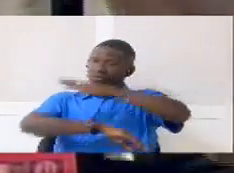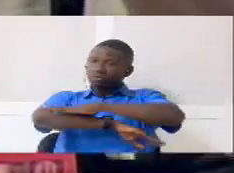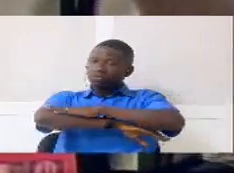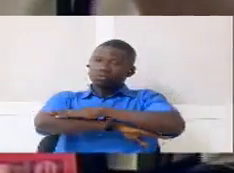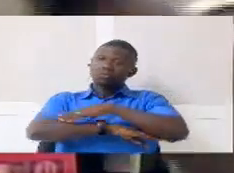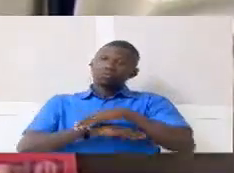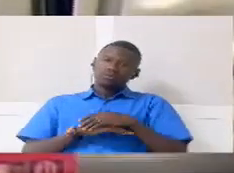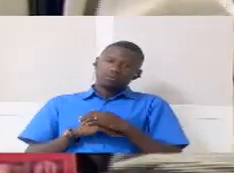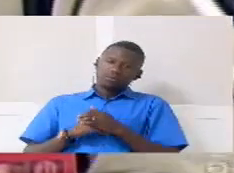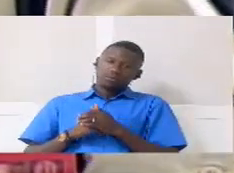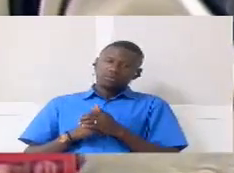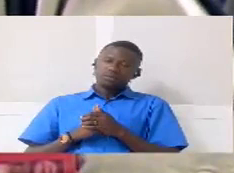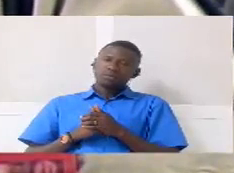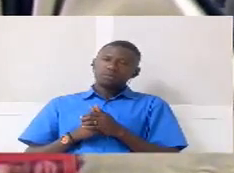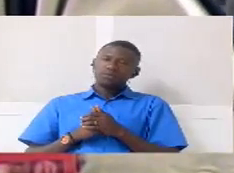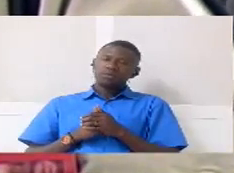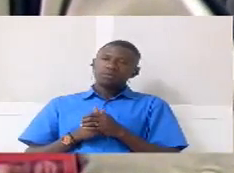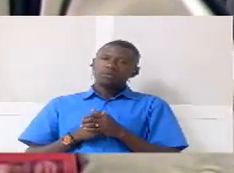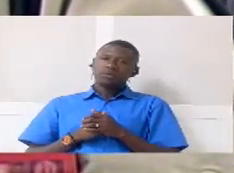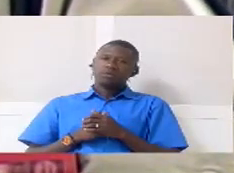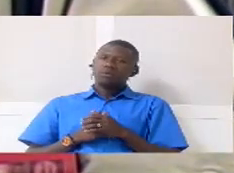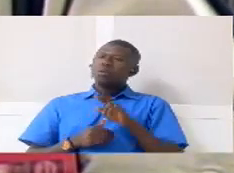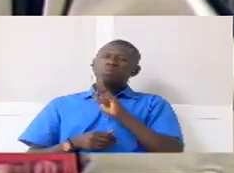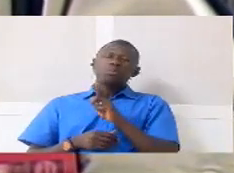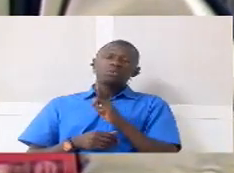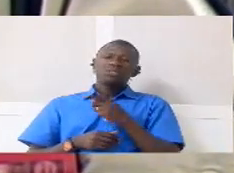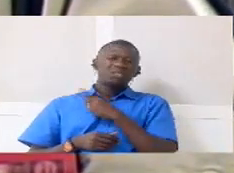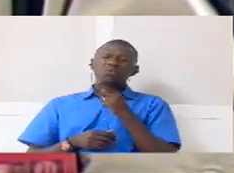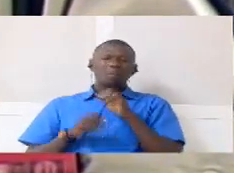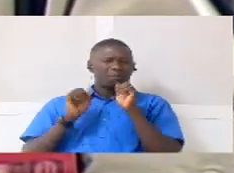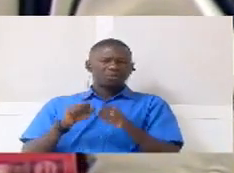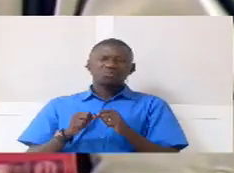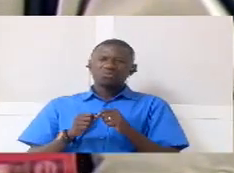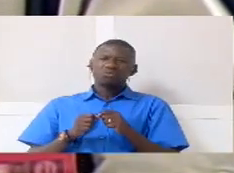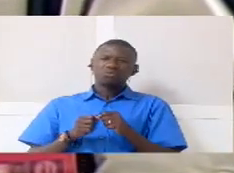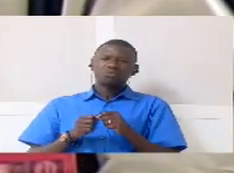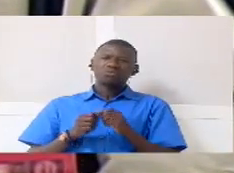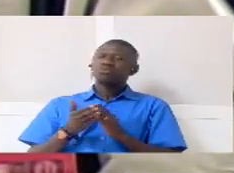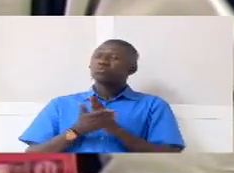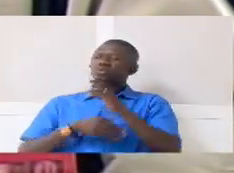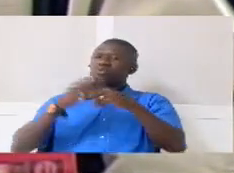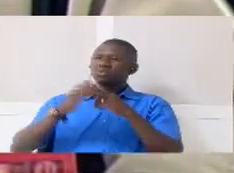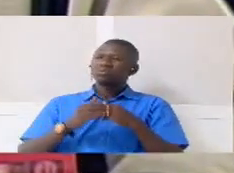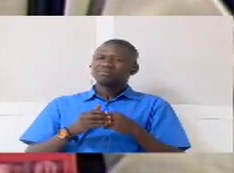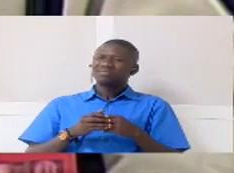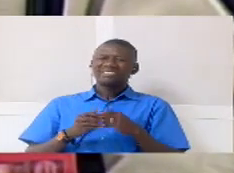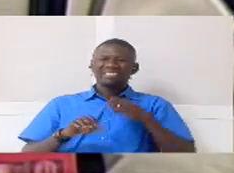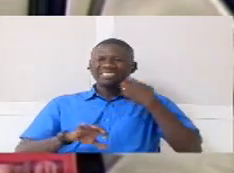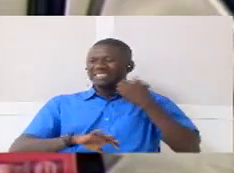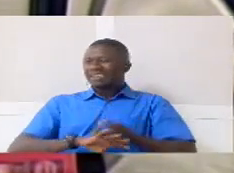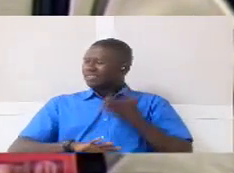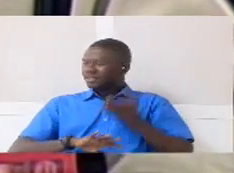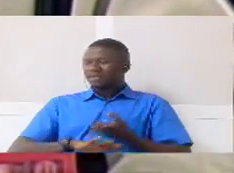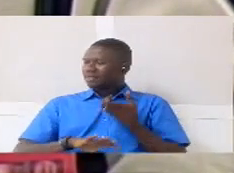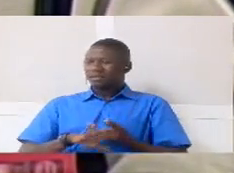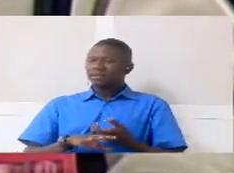hit nintano, but they were not always able to sustain the pressure aduko ebika ila nyanto